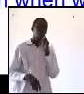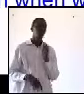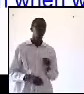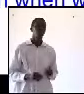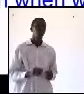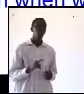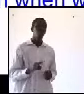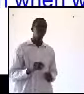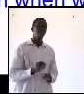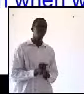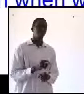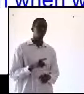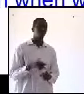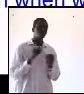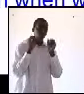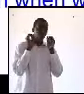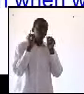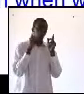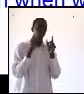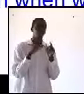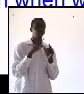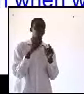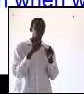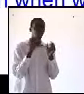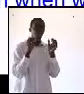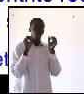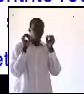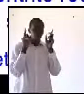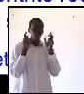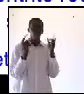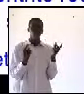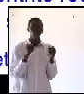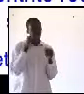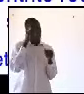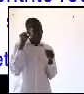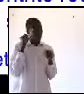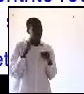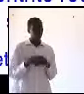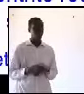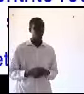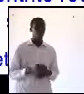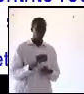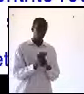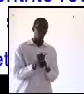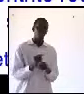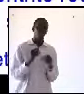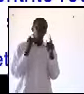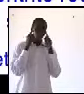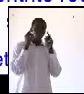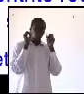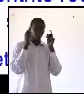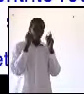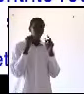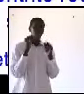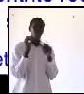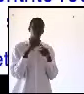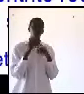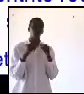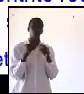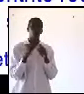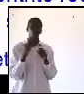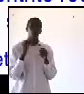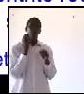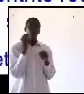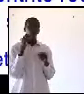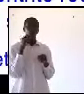means I begin to feel. Neurons also helps to keep us alive, even when we are sleeping. Neurons help us to keep us